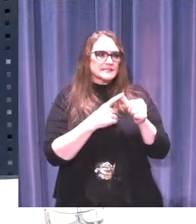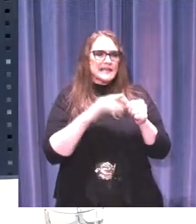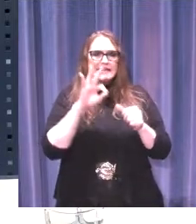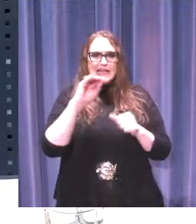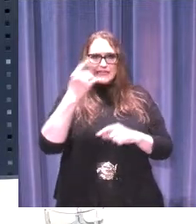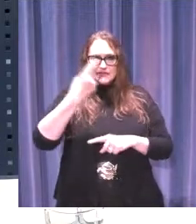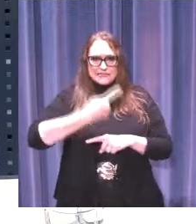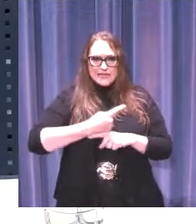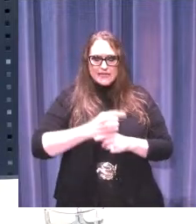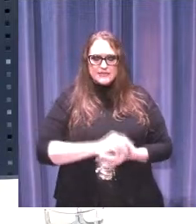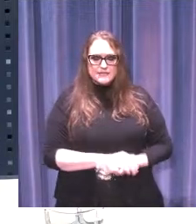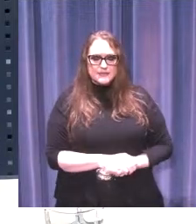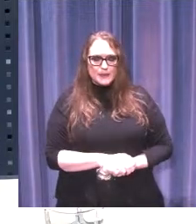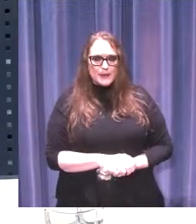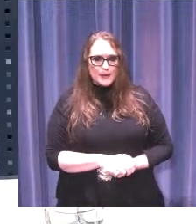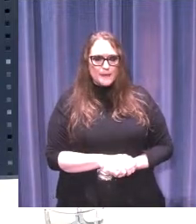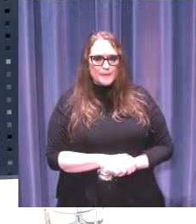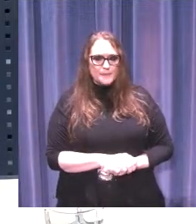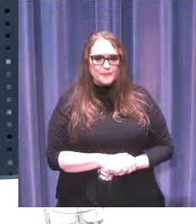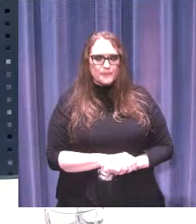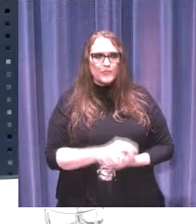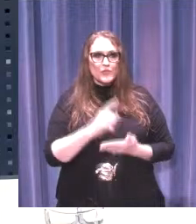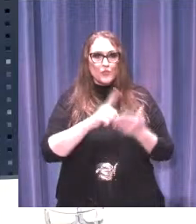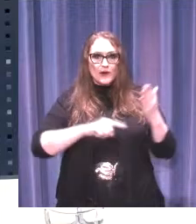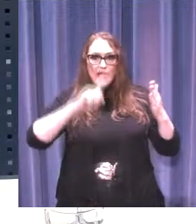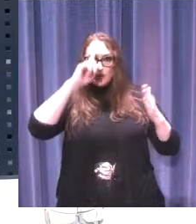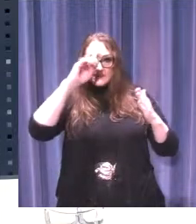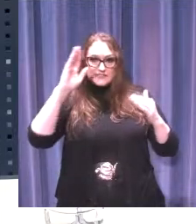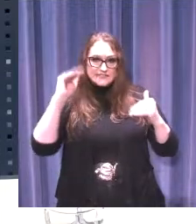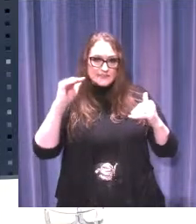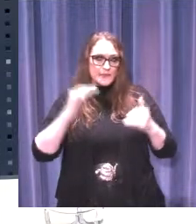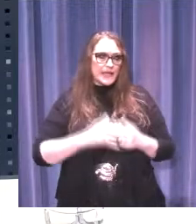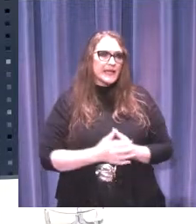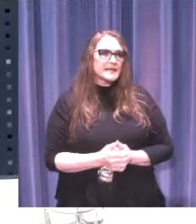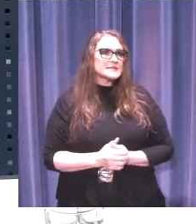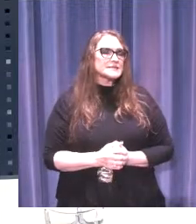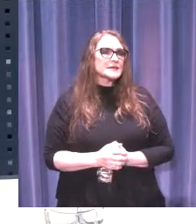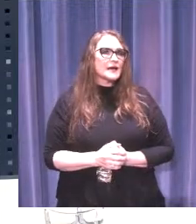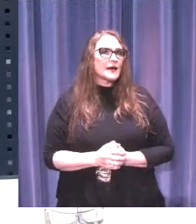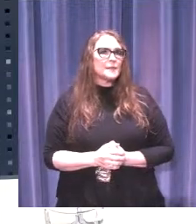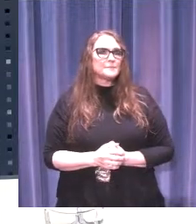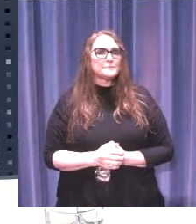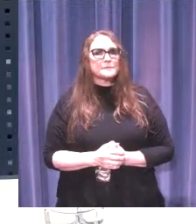90 days, what I would anticipate